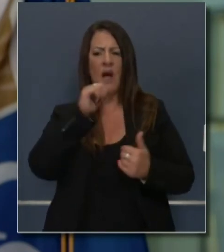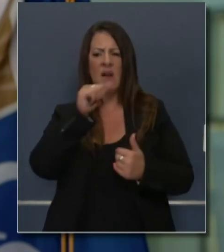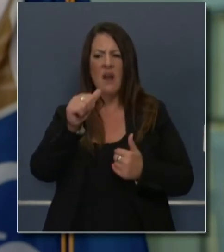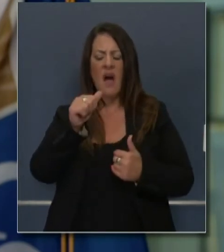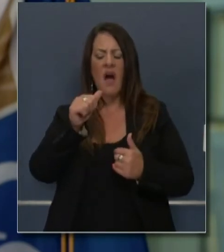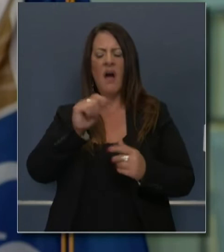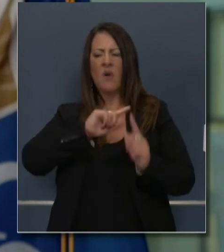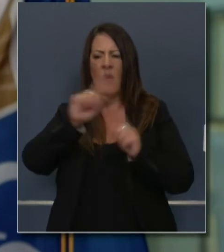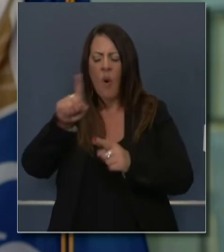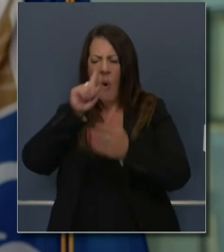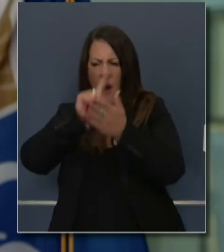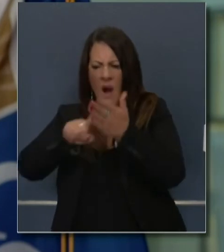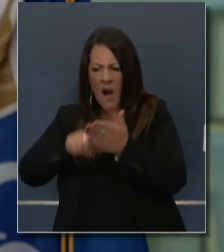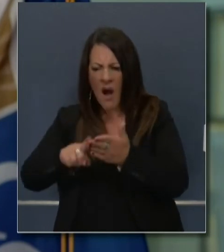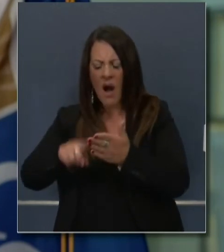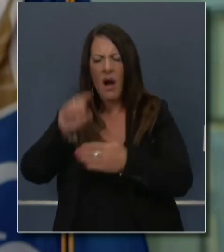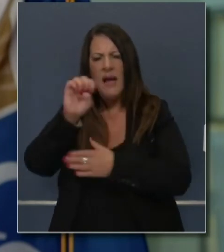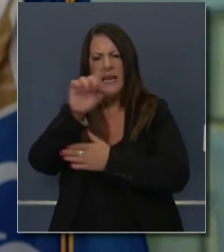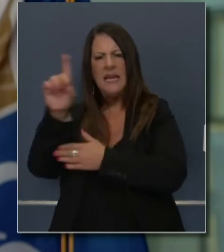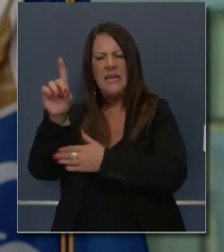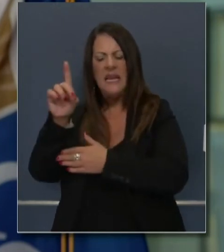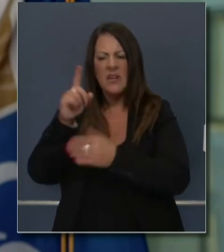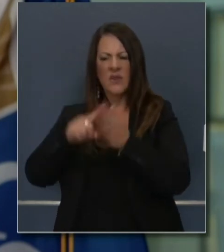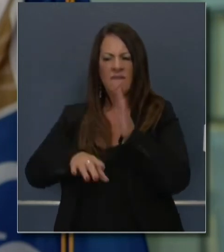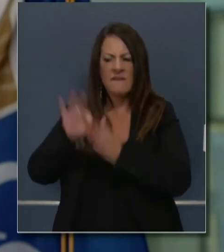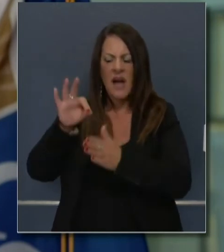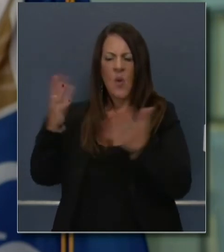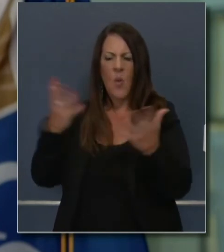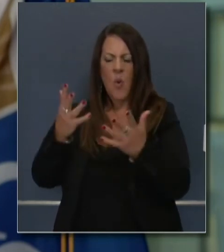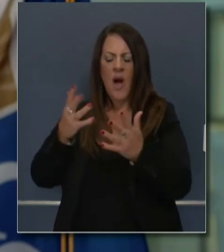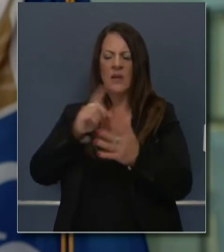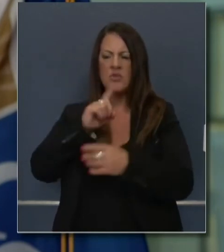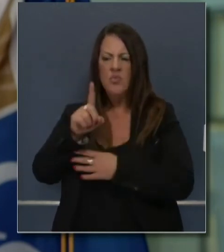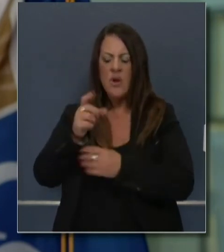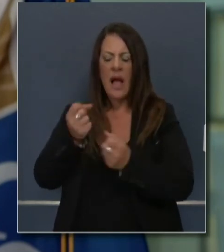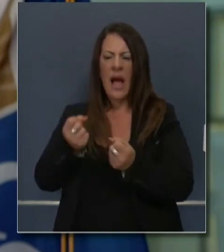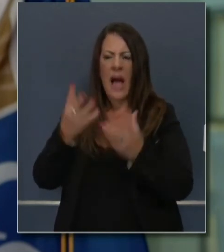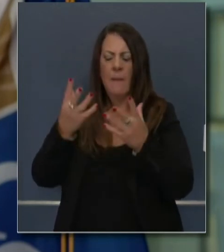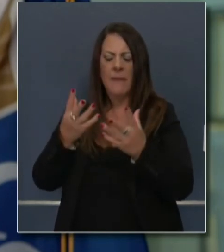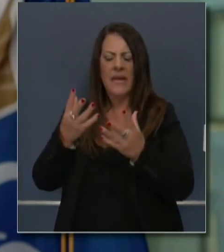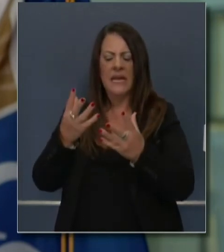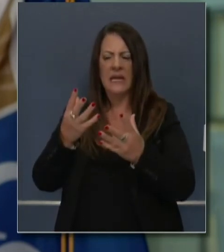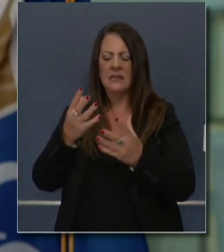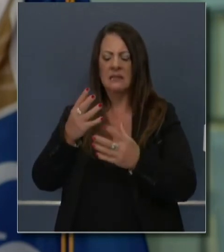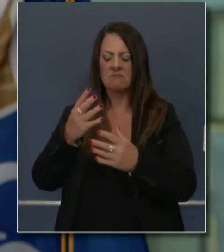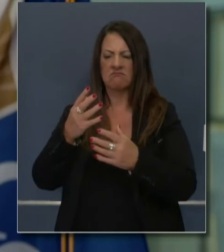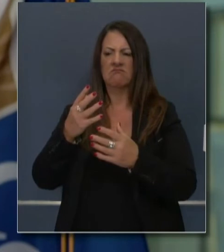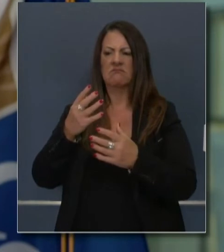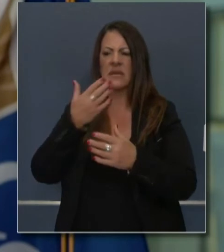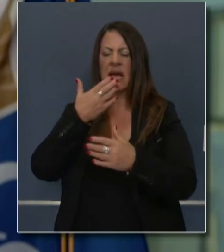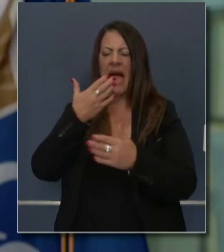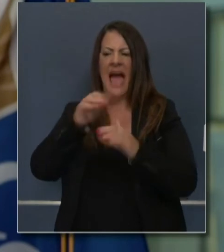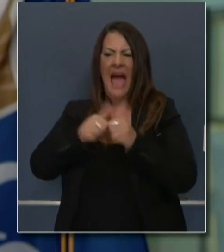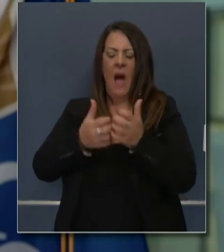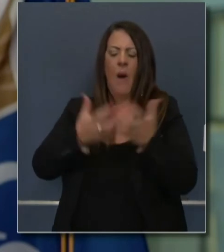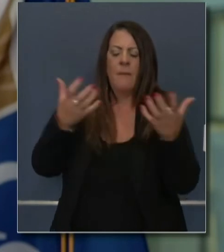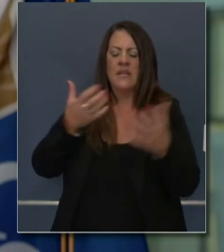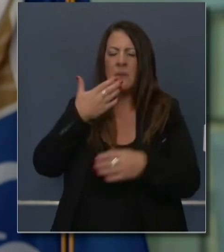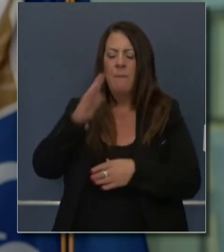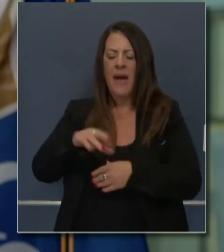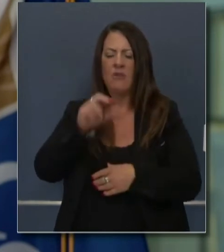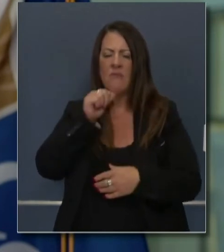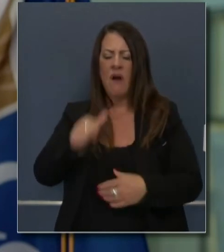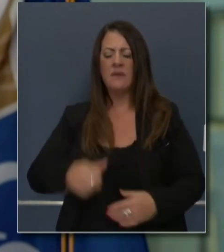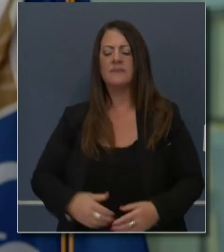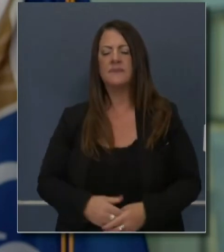better understand the scope of this fraud problem? Yeah, we've got a brand new team, five new people we just put into place at EDD just